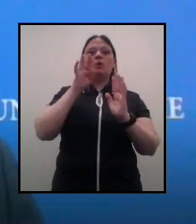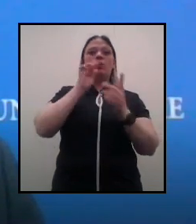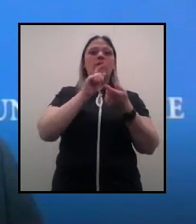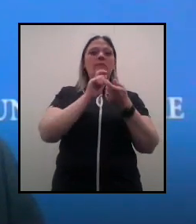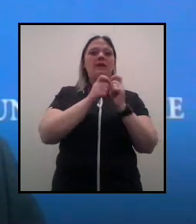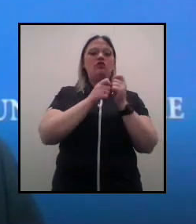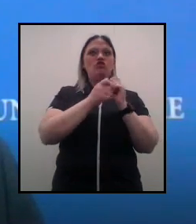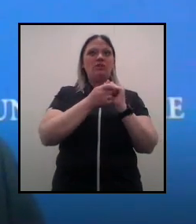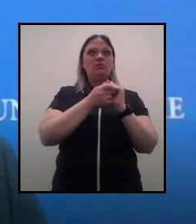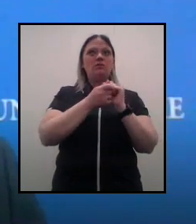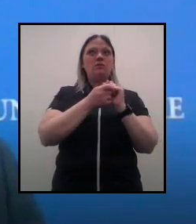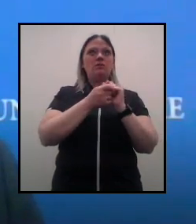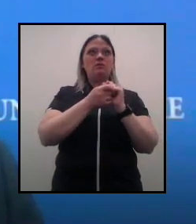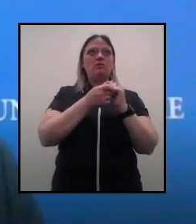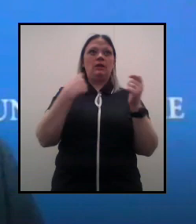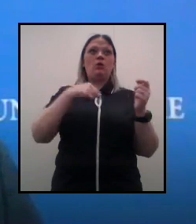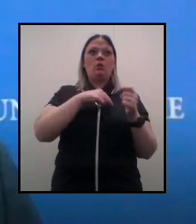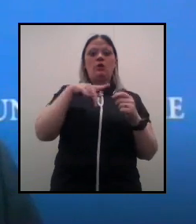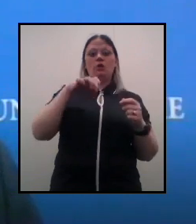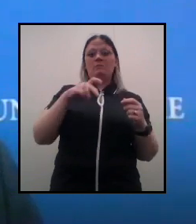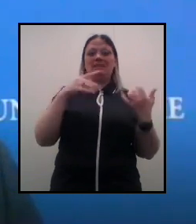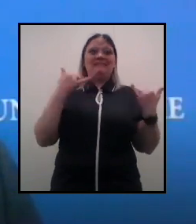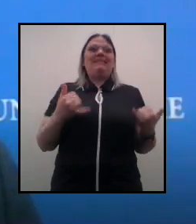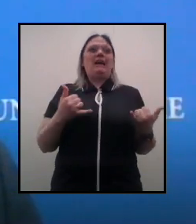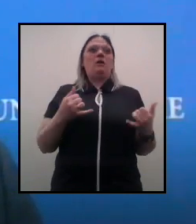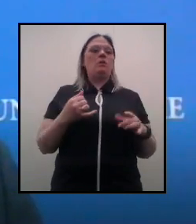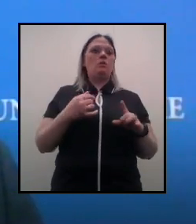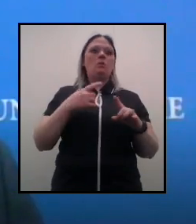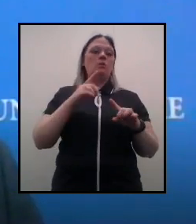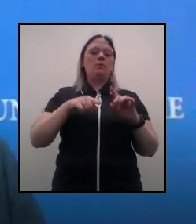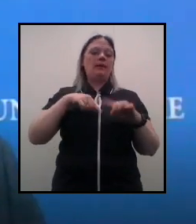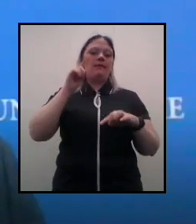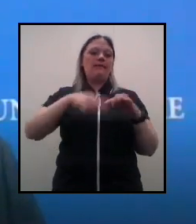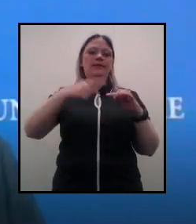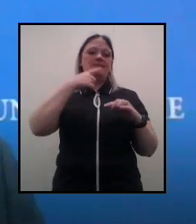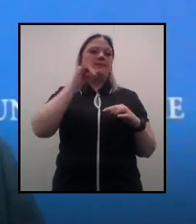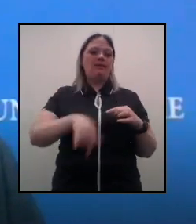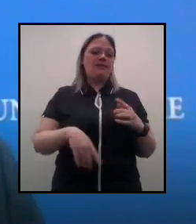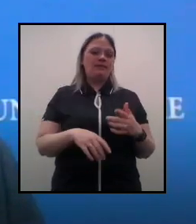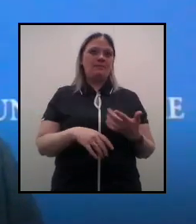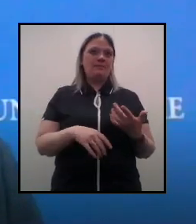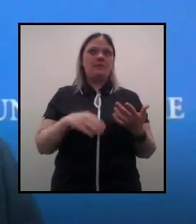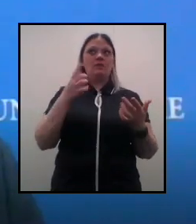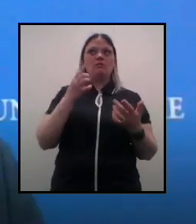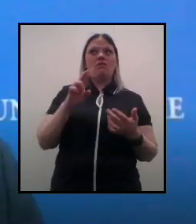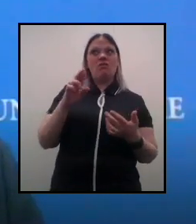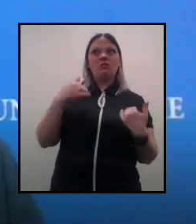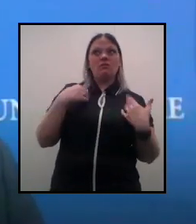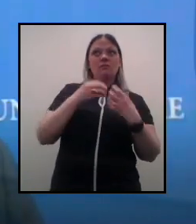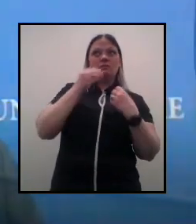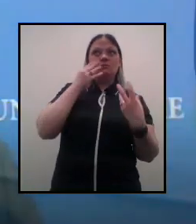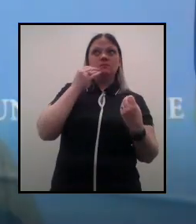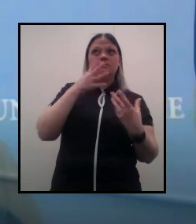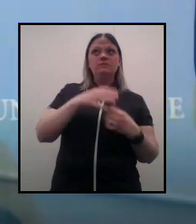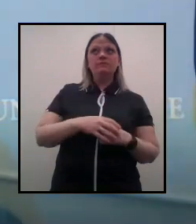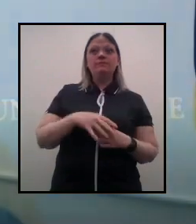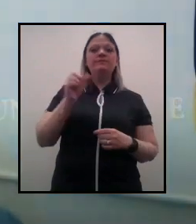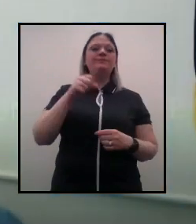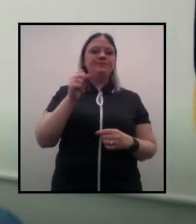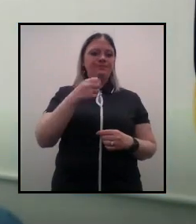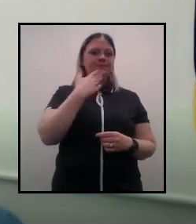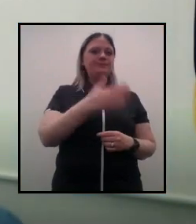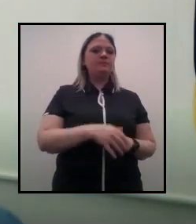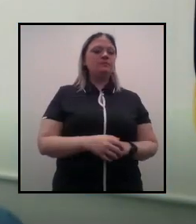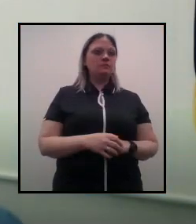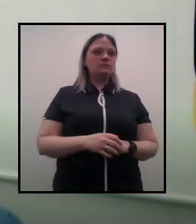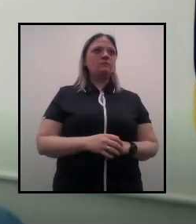so that we're at our peak now, but I can't say that that's necessarily the case. But Dr. Burstein, do you have more information? Yeah, thank you. So I